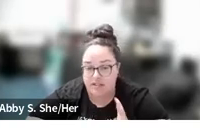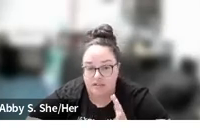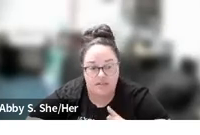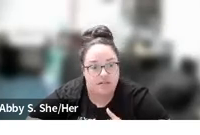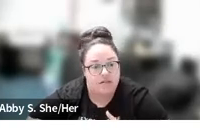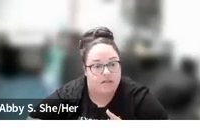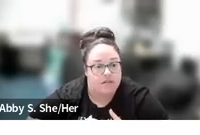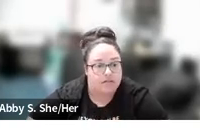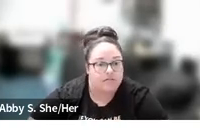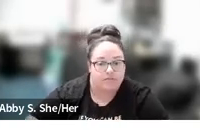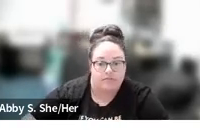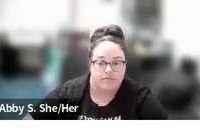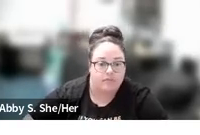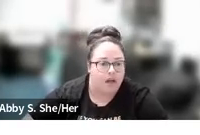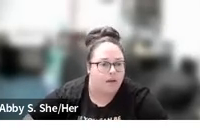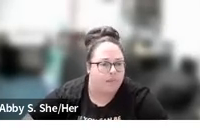switch access,